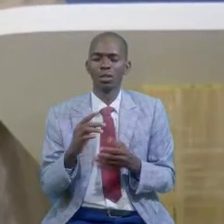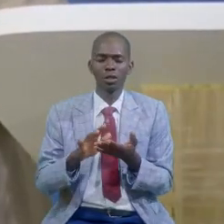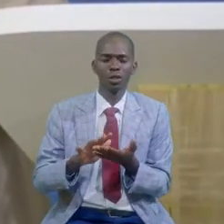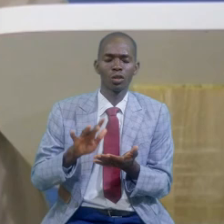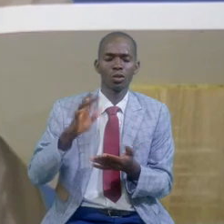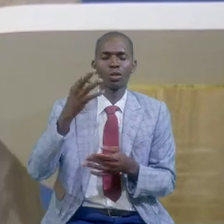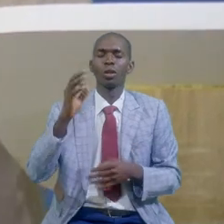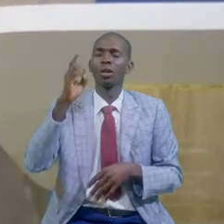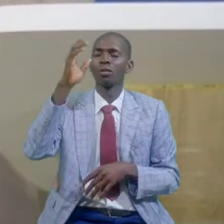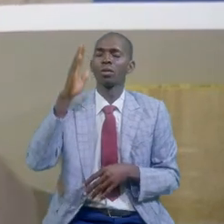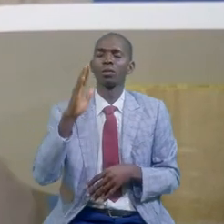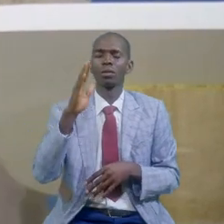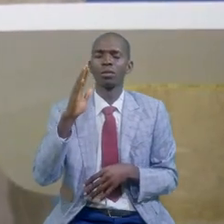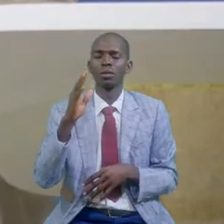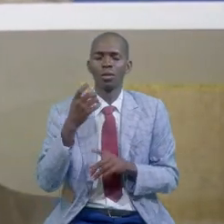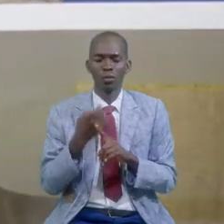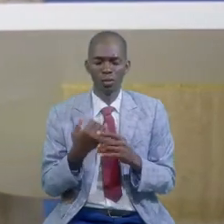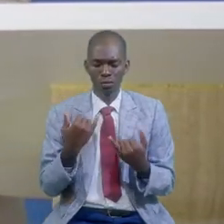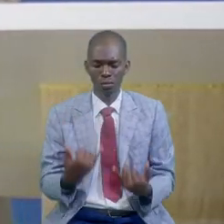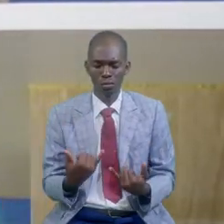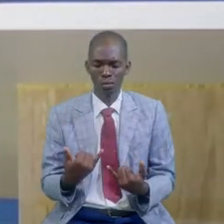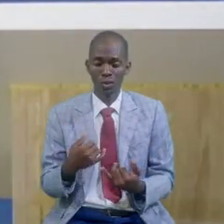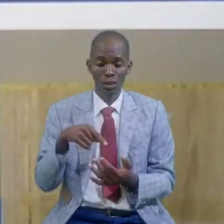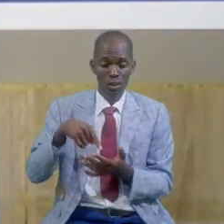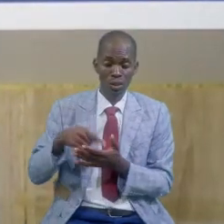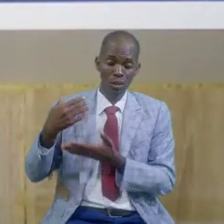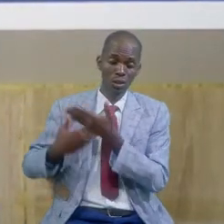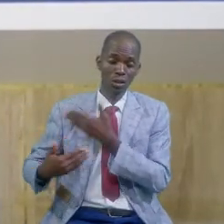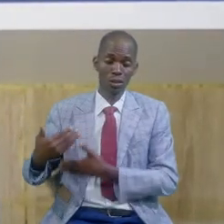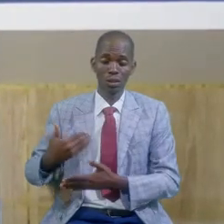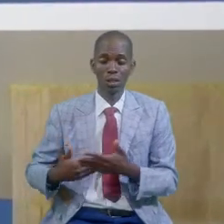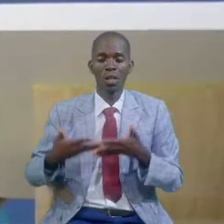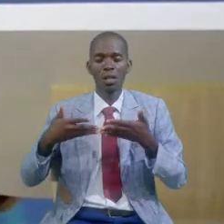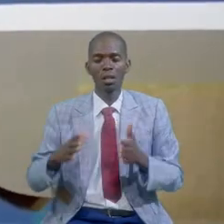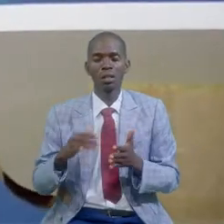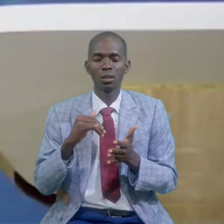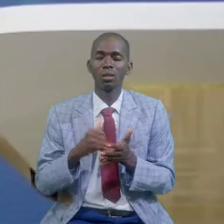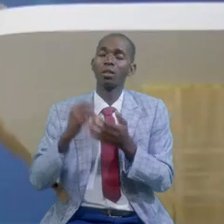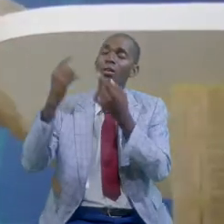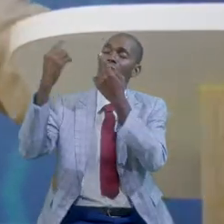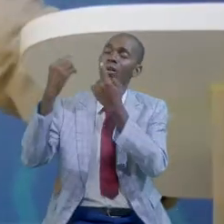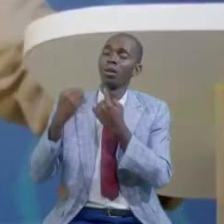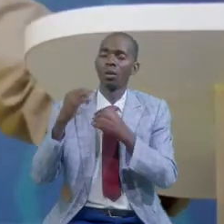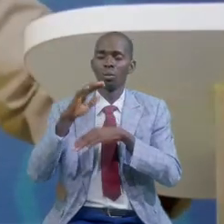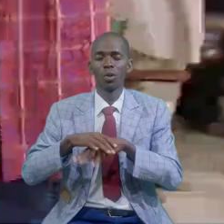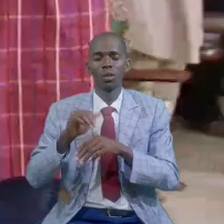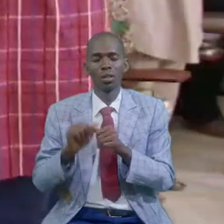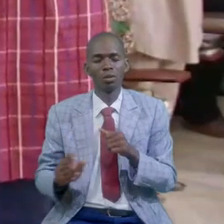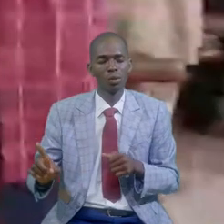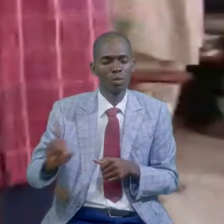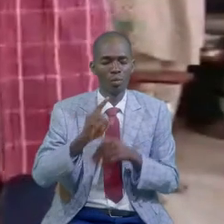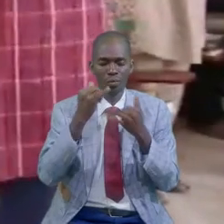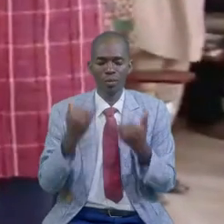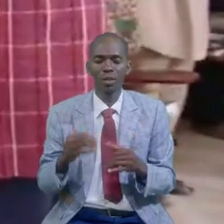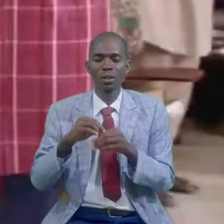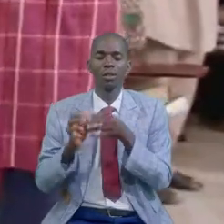God for this generation, let it come on everyone now in